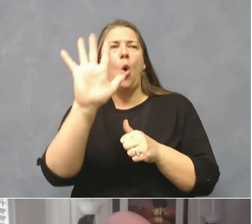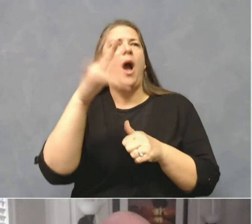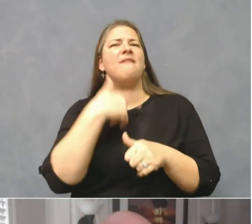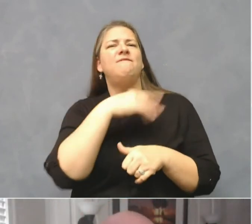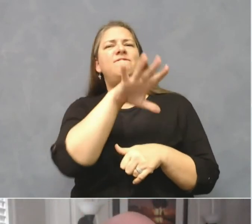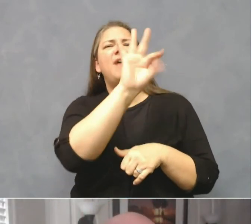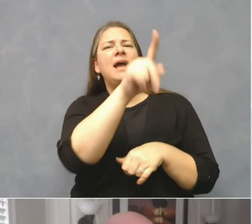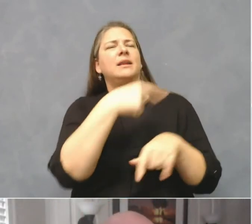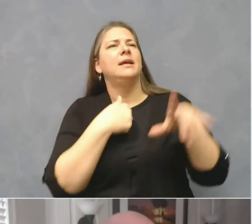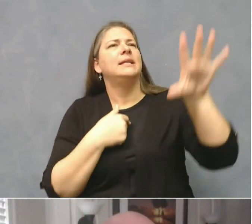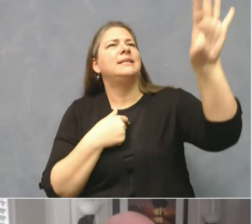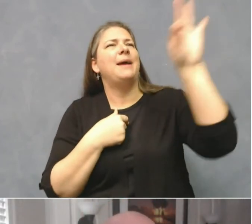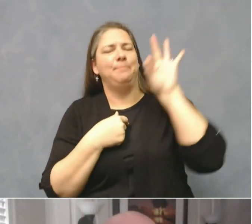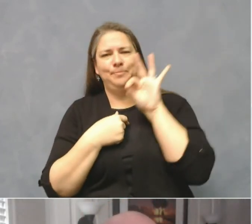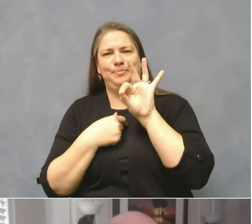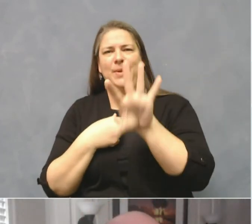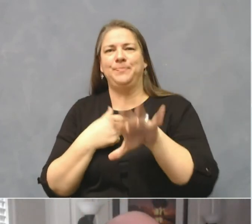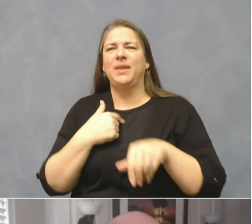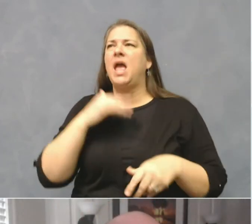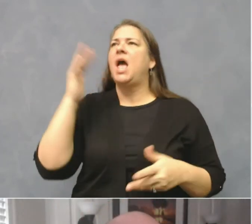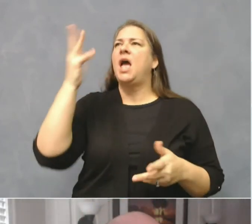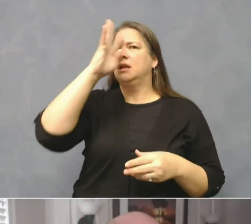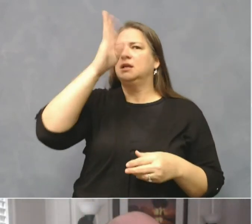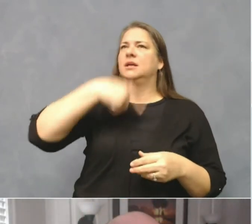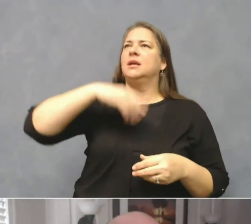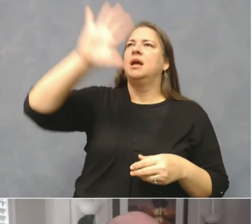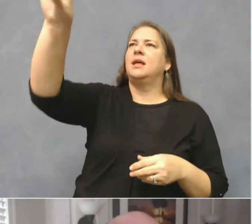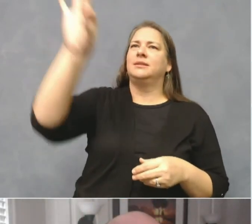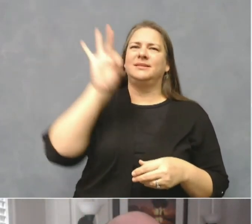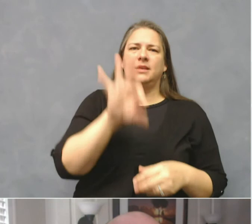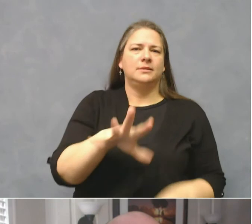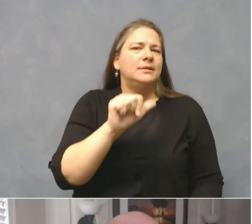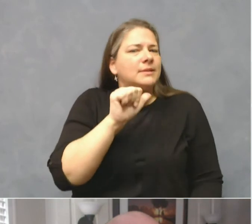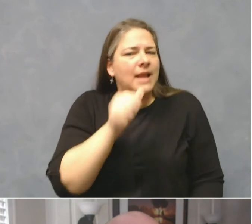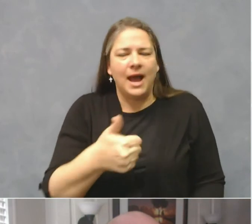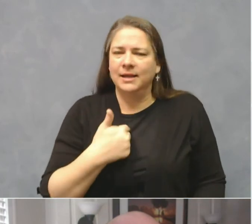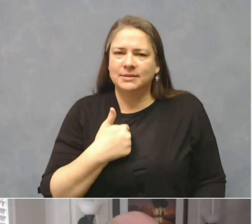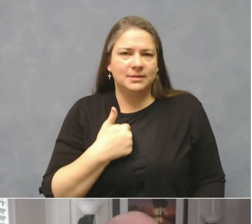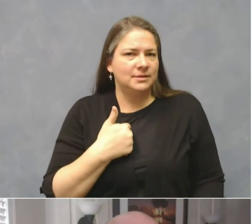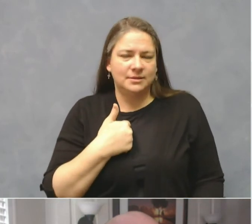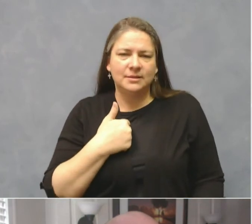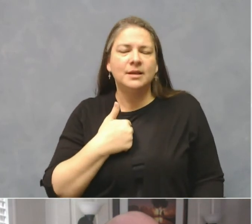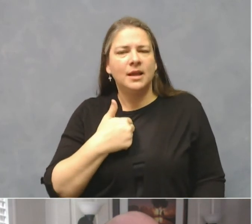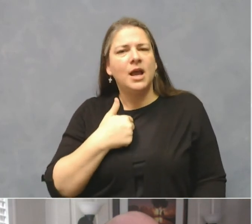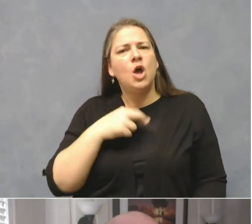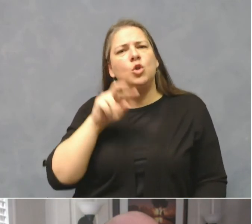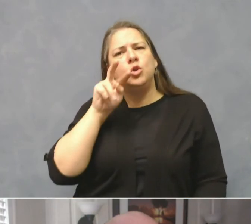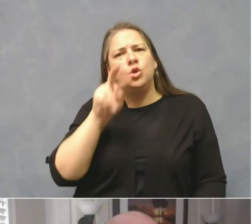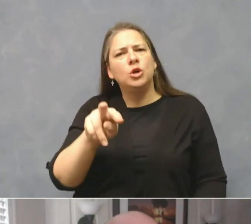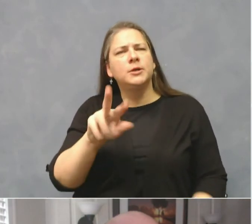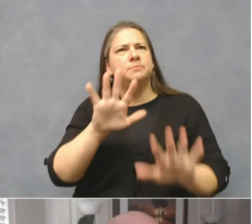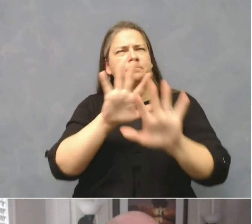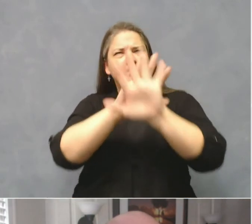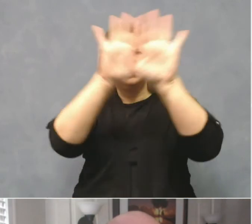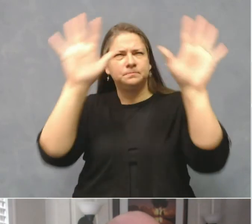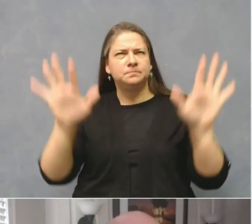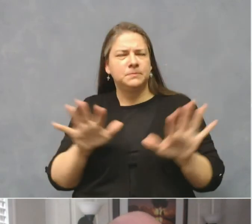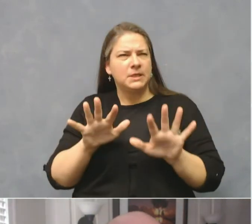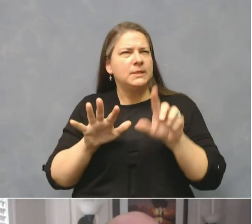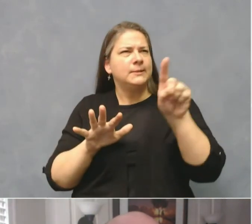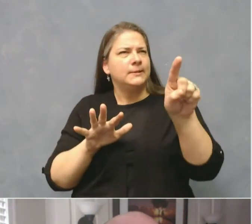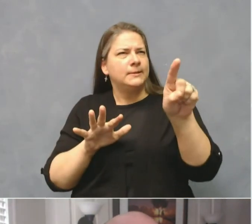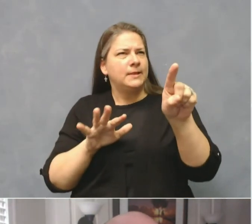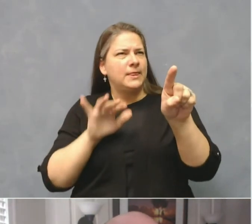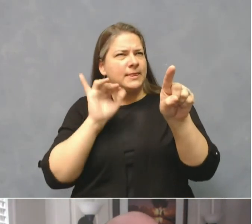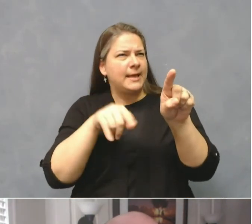believe, in the context of all the data we've reviewed, is the material that helps to make more clear how we reach